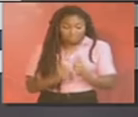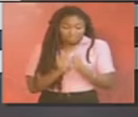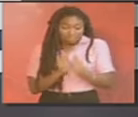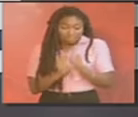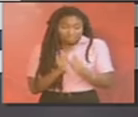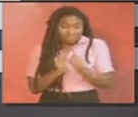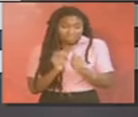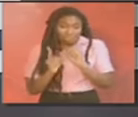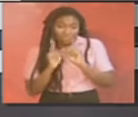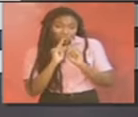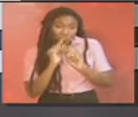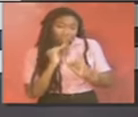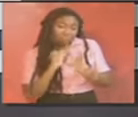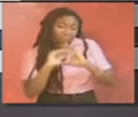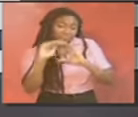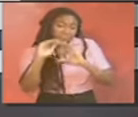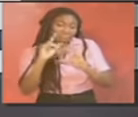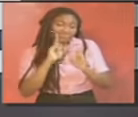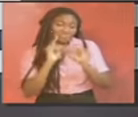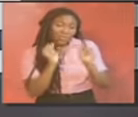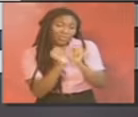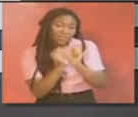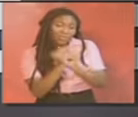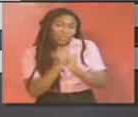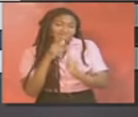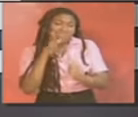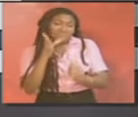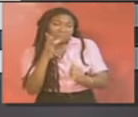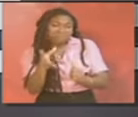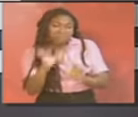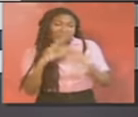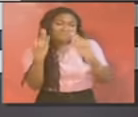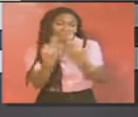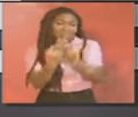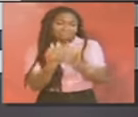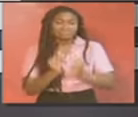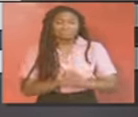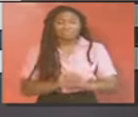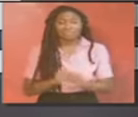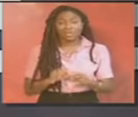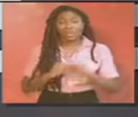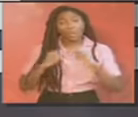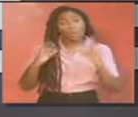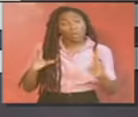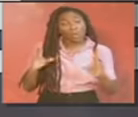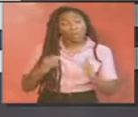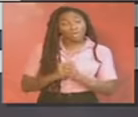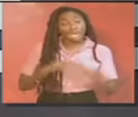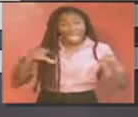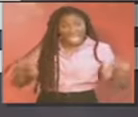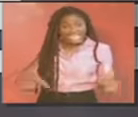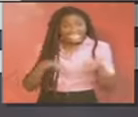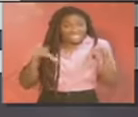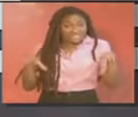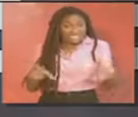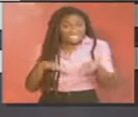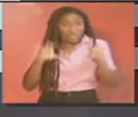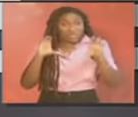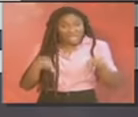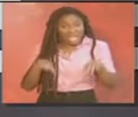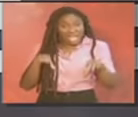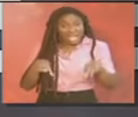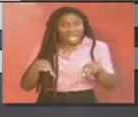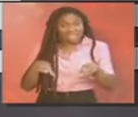connected. We can also enjoy activities, but stay within the guidelines of 6